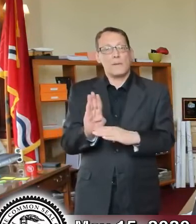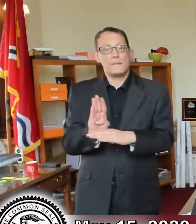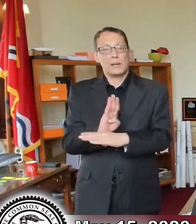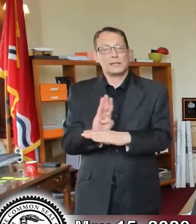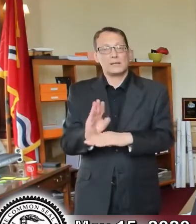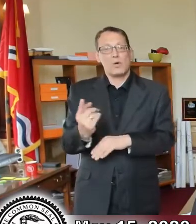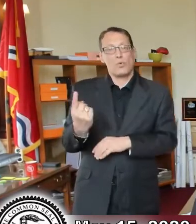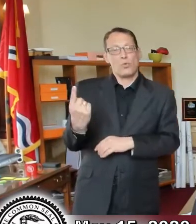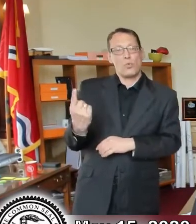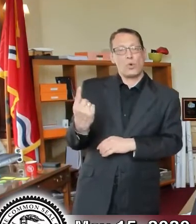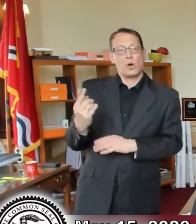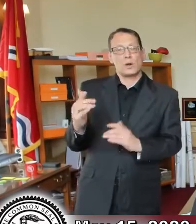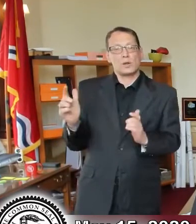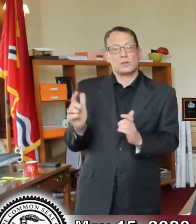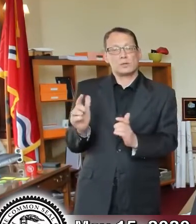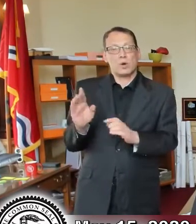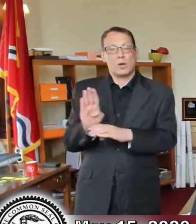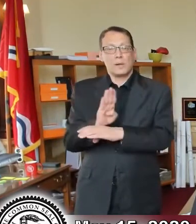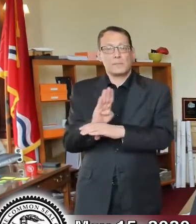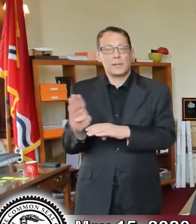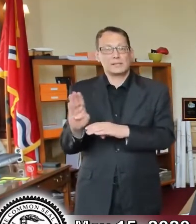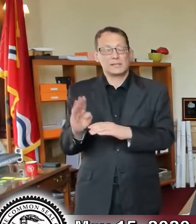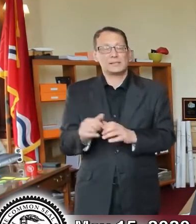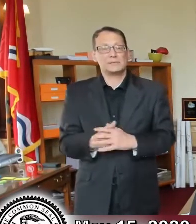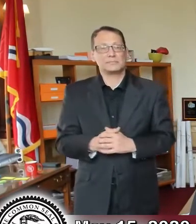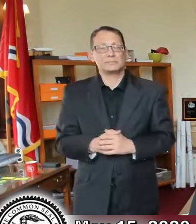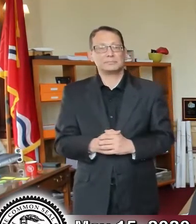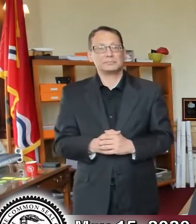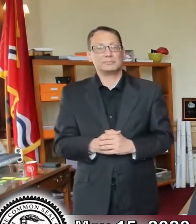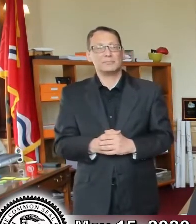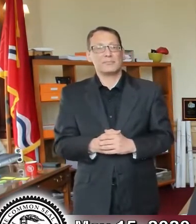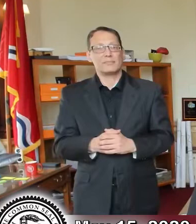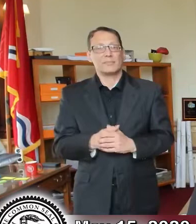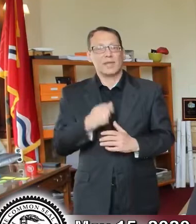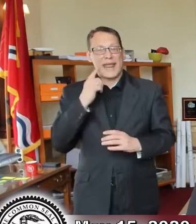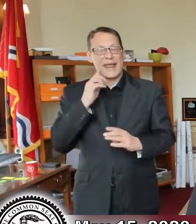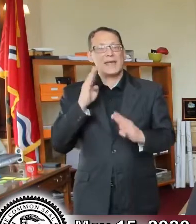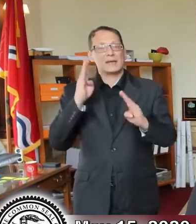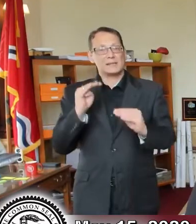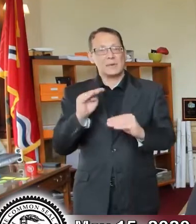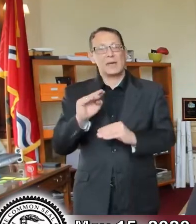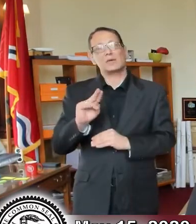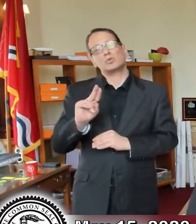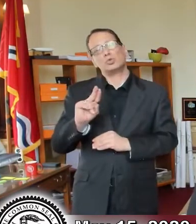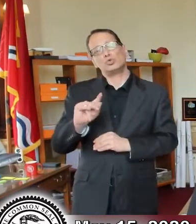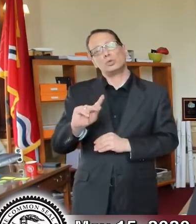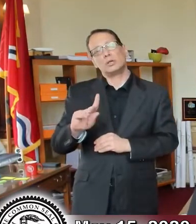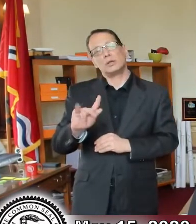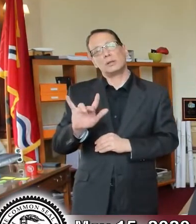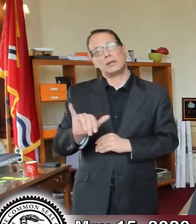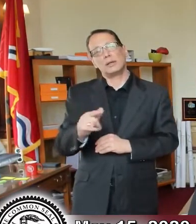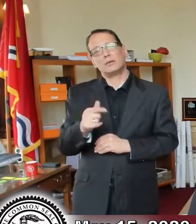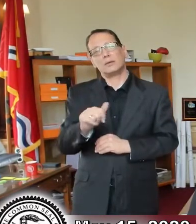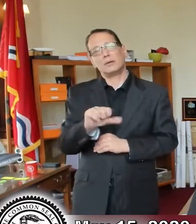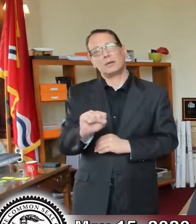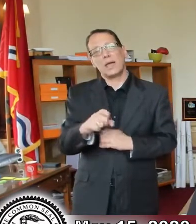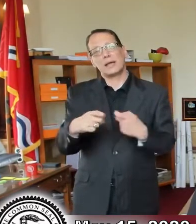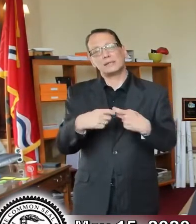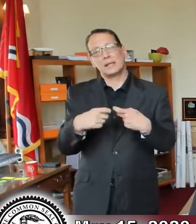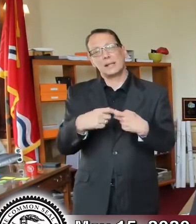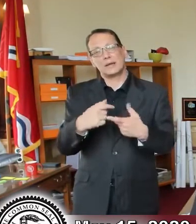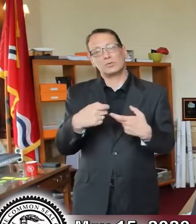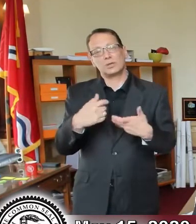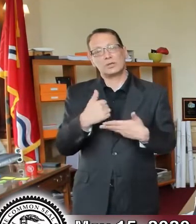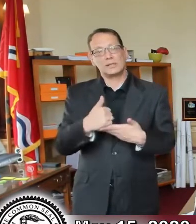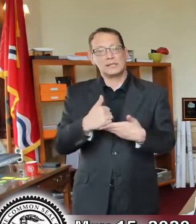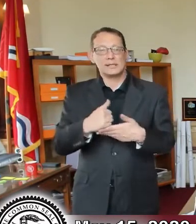had one small business program. We expect to do that again. We expect to do some utility assistance. We hope to do some rental